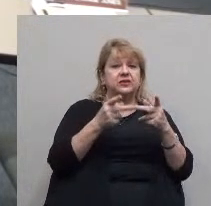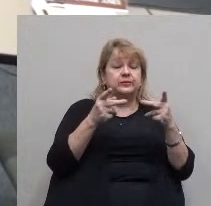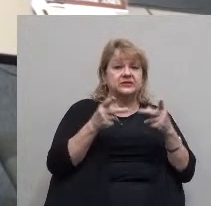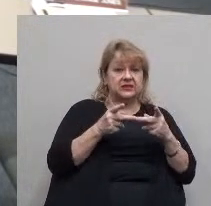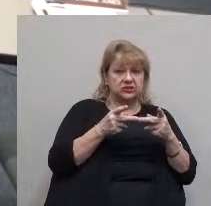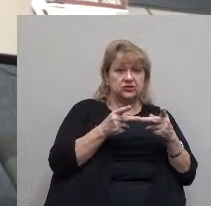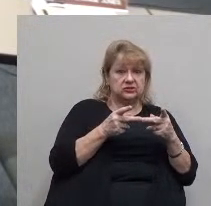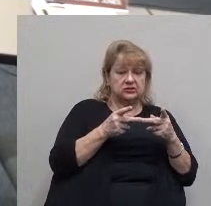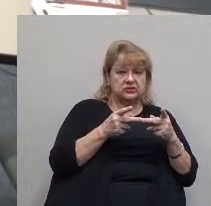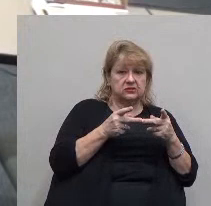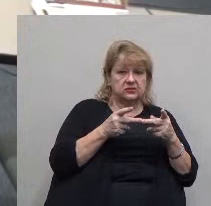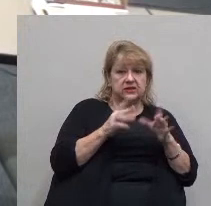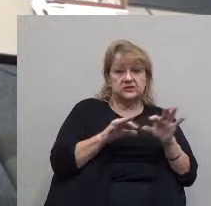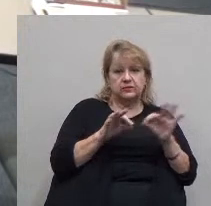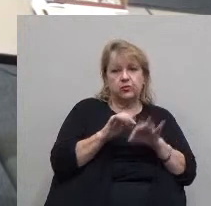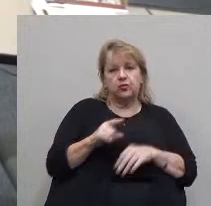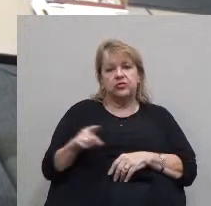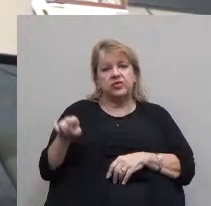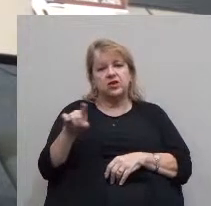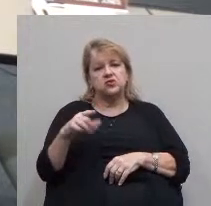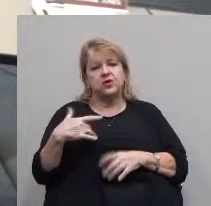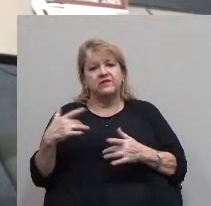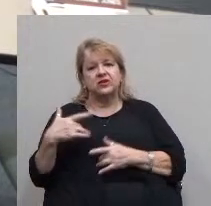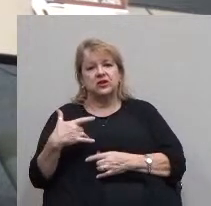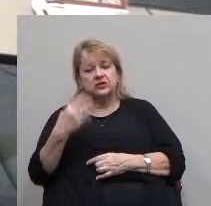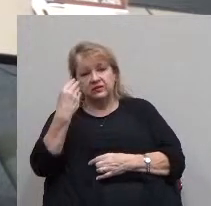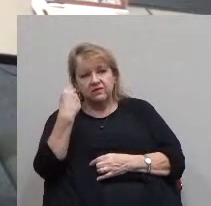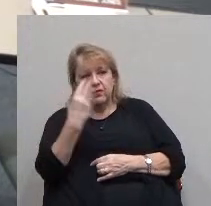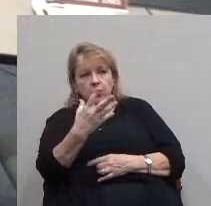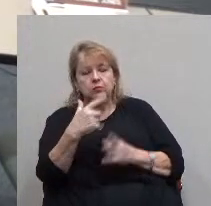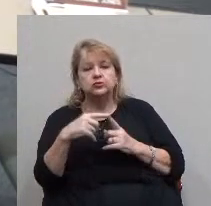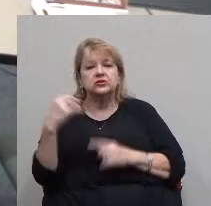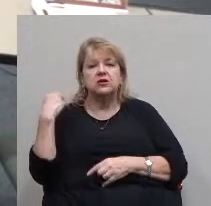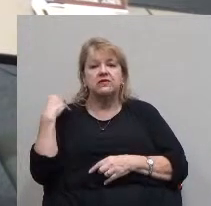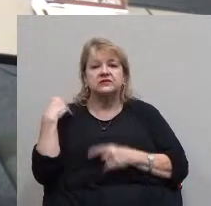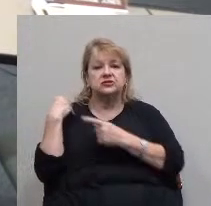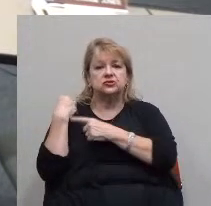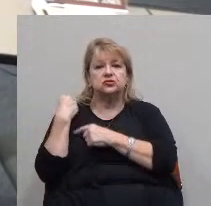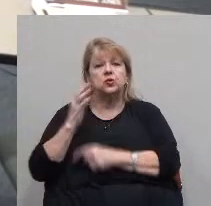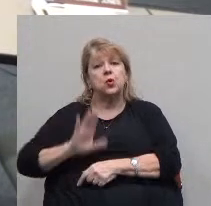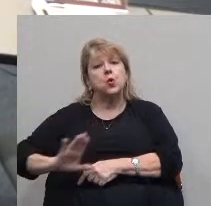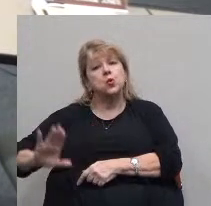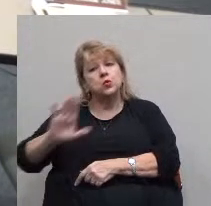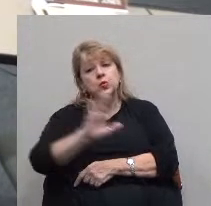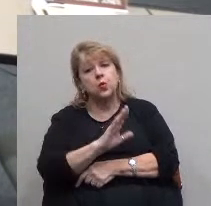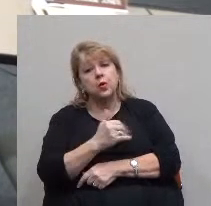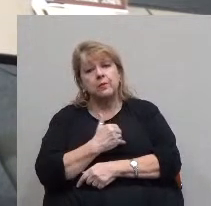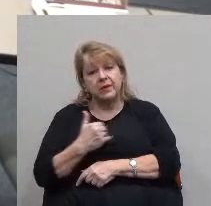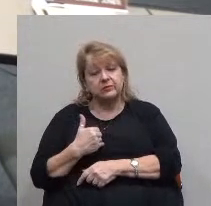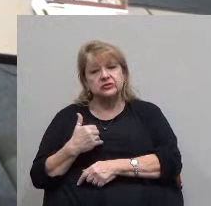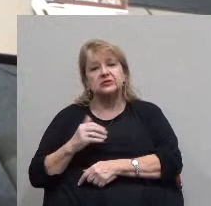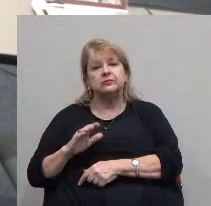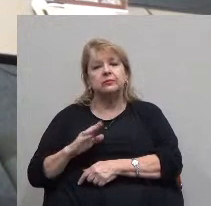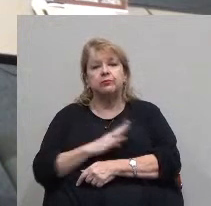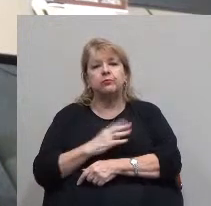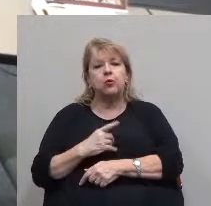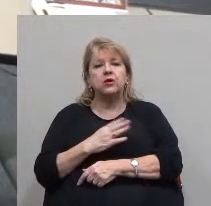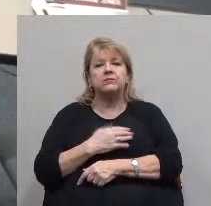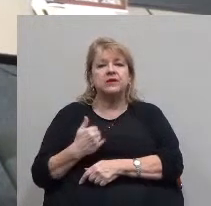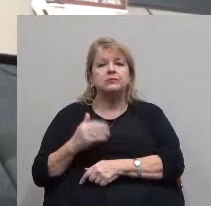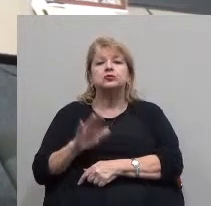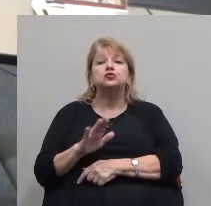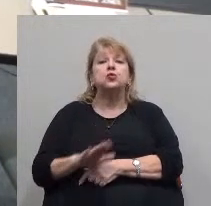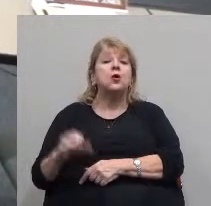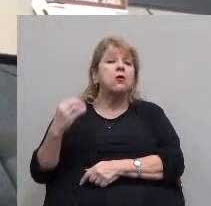that it's important that you voice your concern to the officers. The officers are your representatives to this process. So